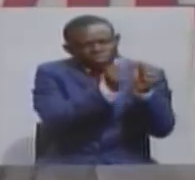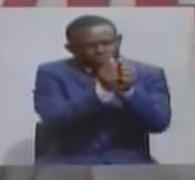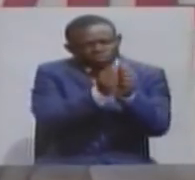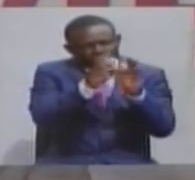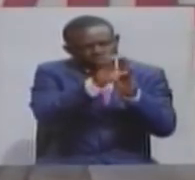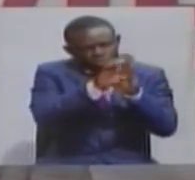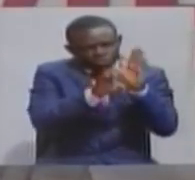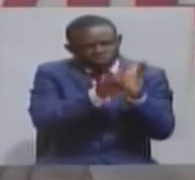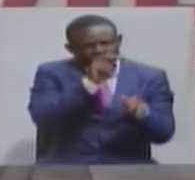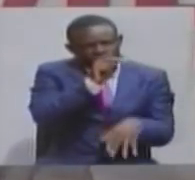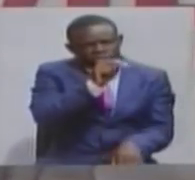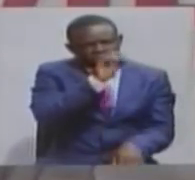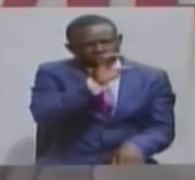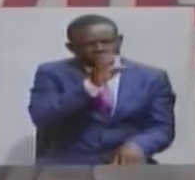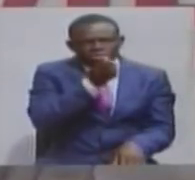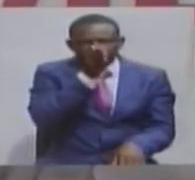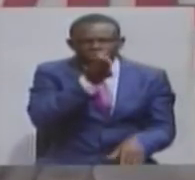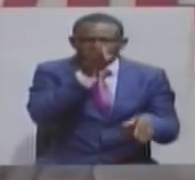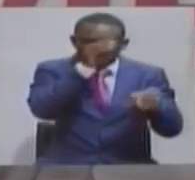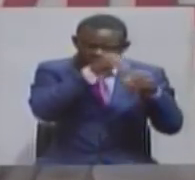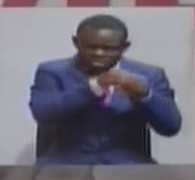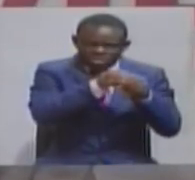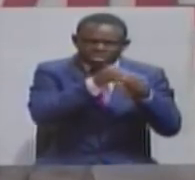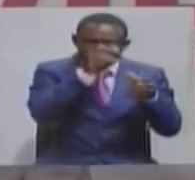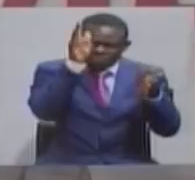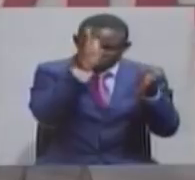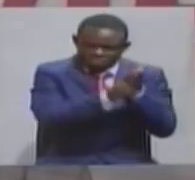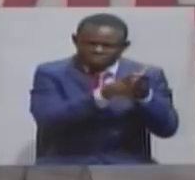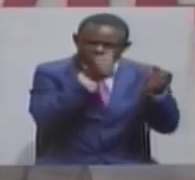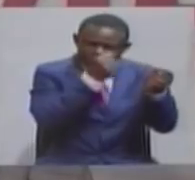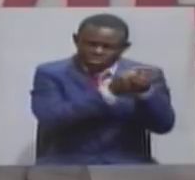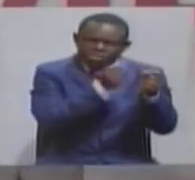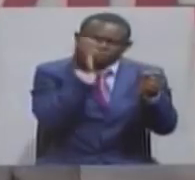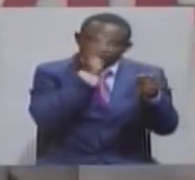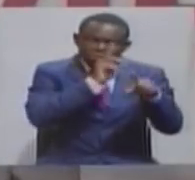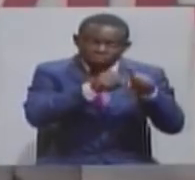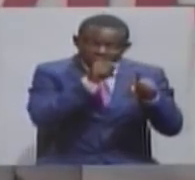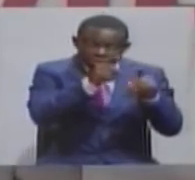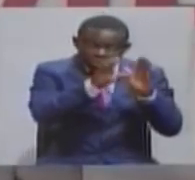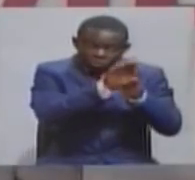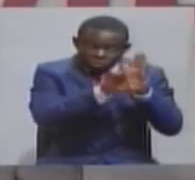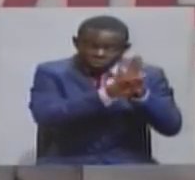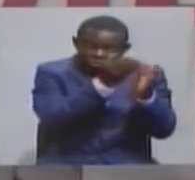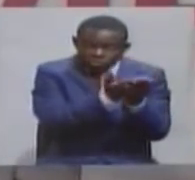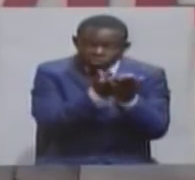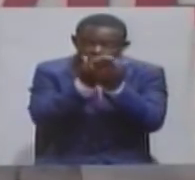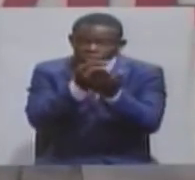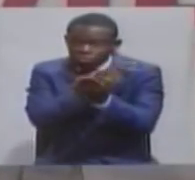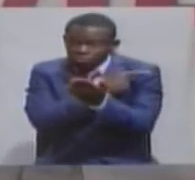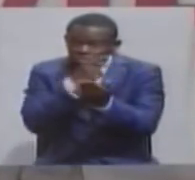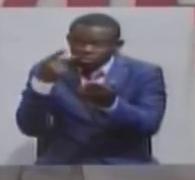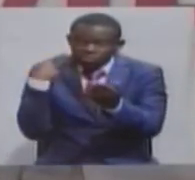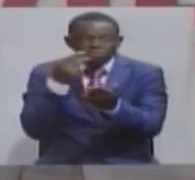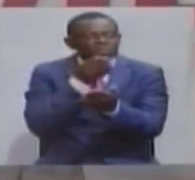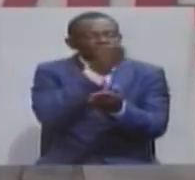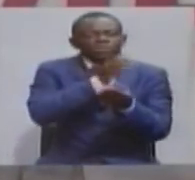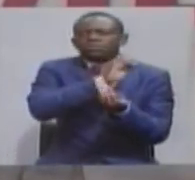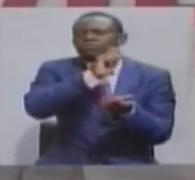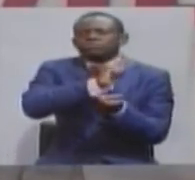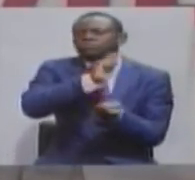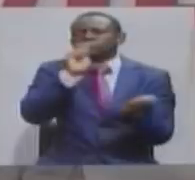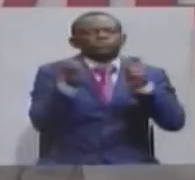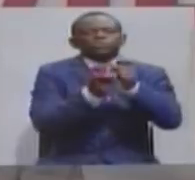a document to which they had appended a signature at Mulungushi. But well, that shows. What I'm trying